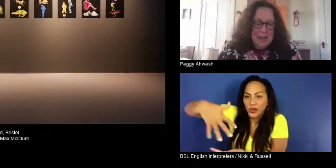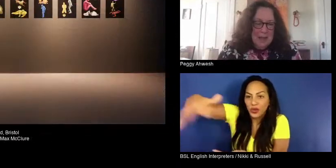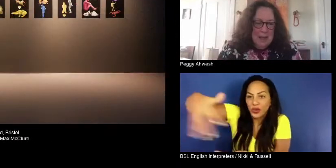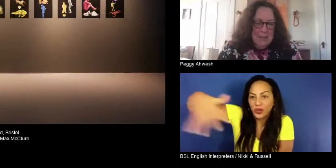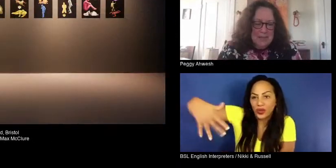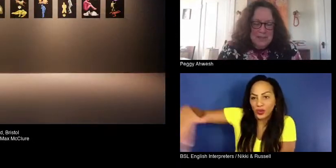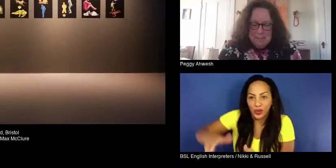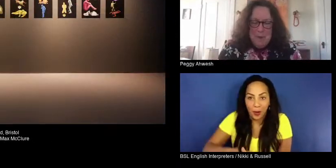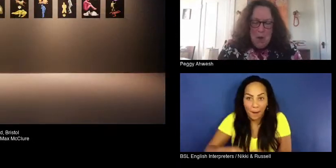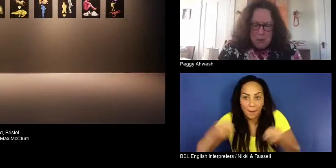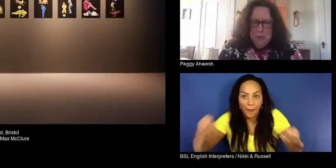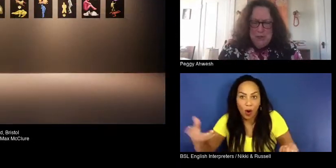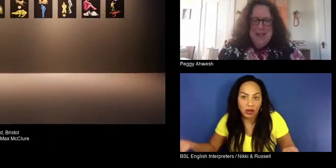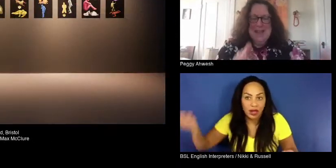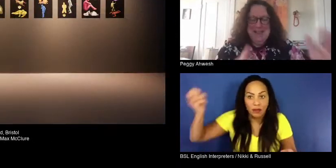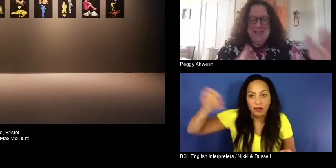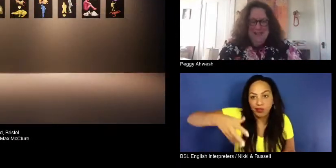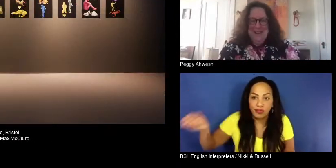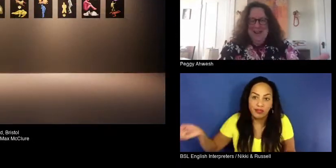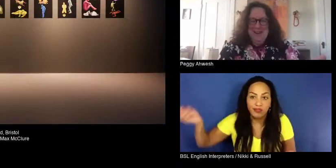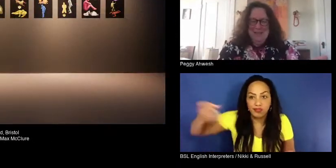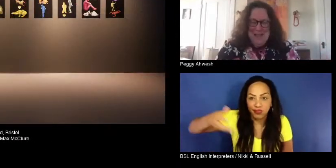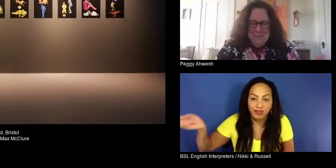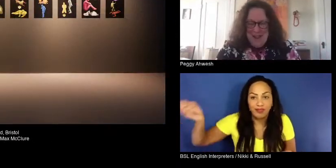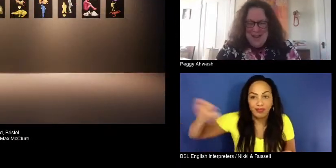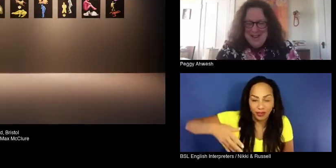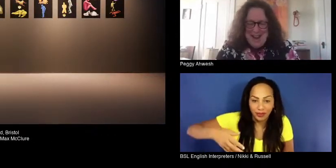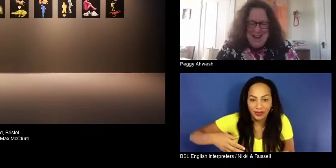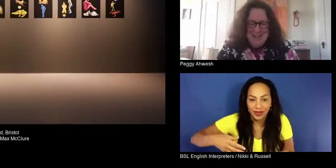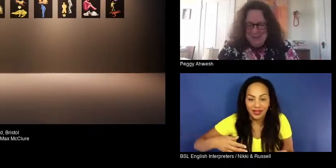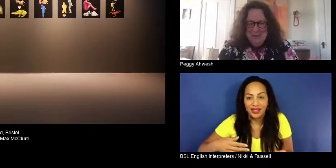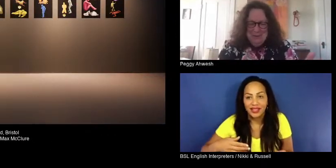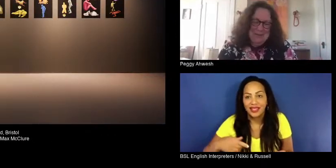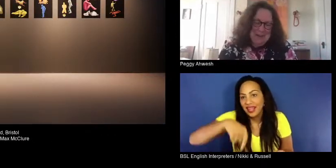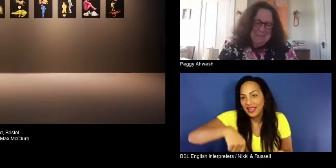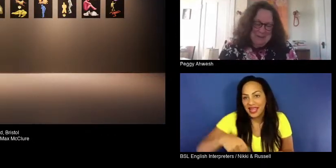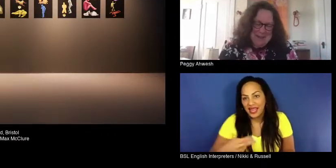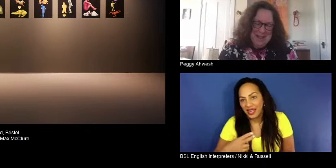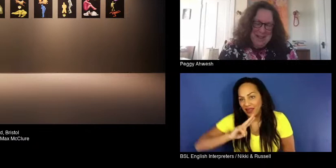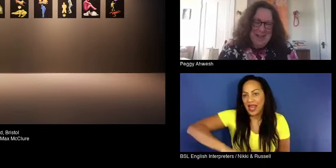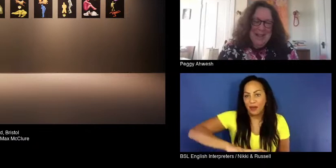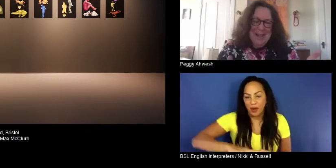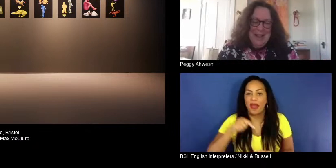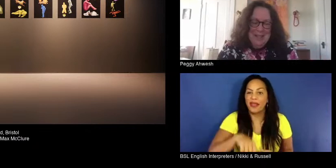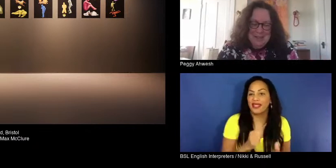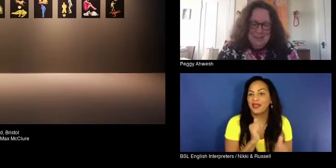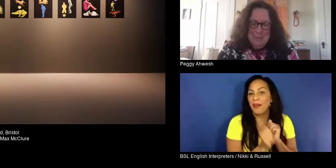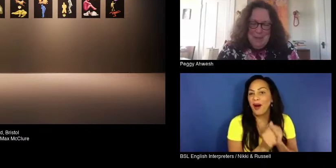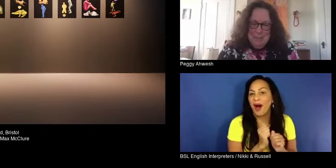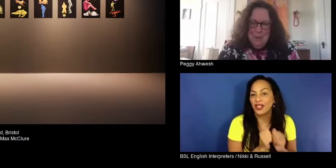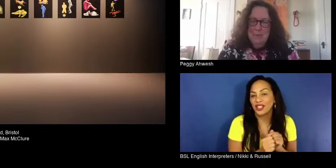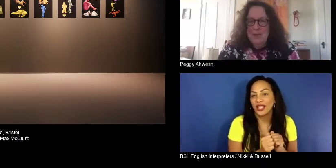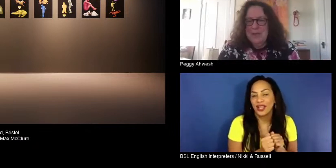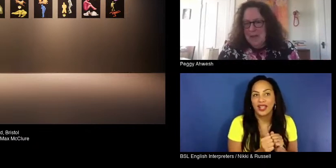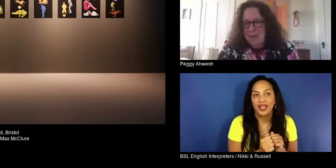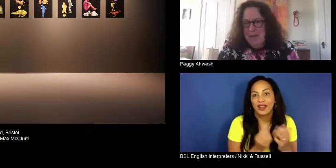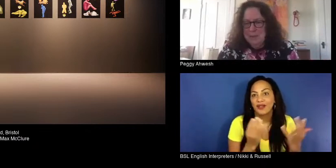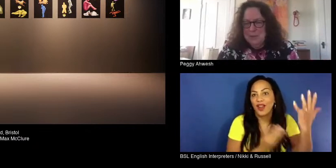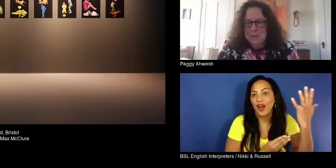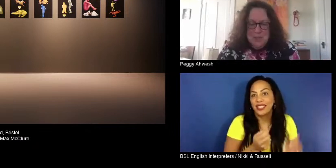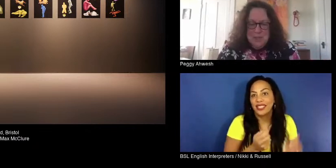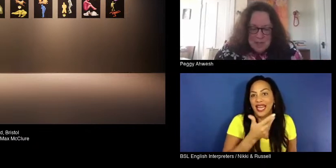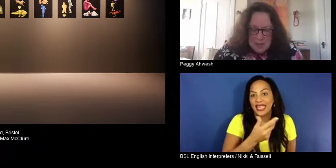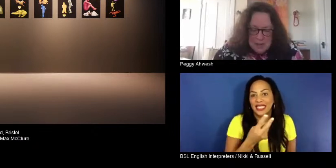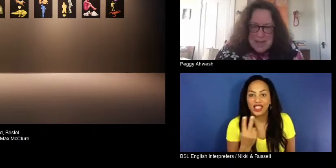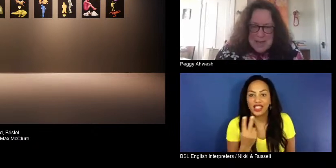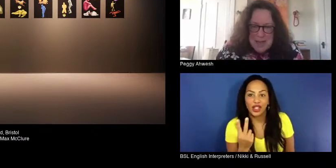like, this is like March, of 1982 or whatever it happened to be. And then someone made a book of one of the time